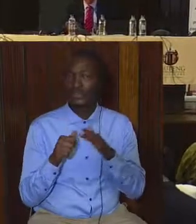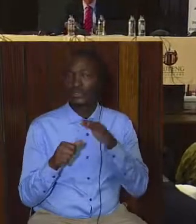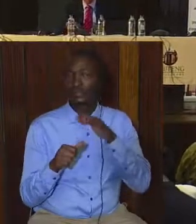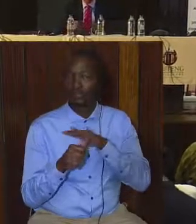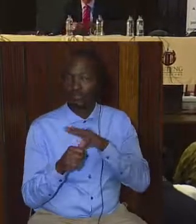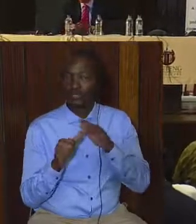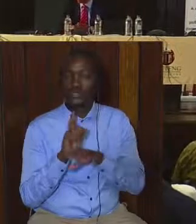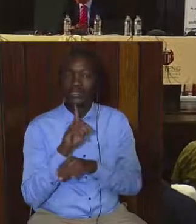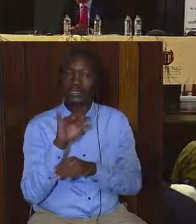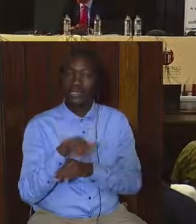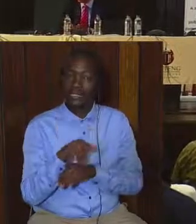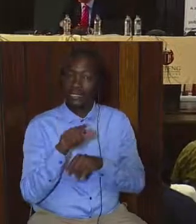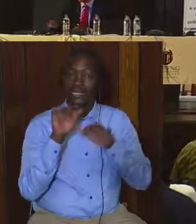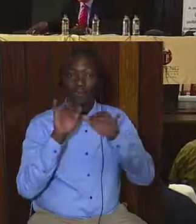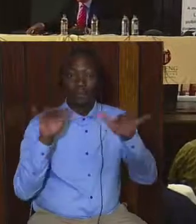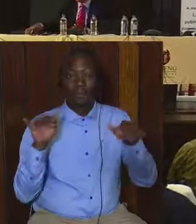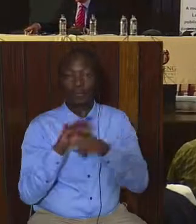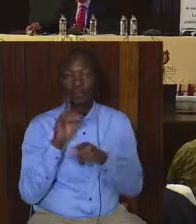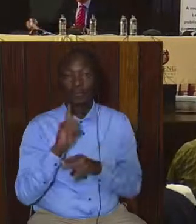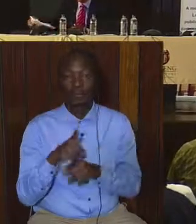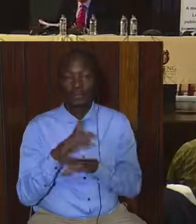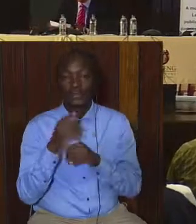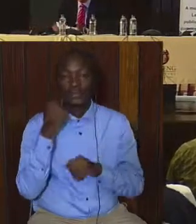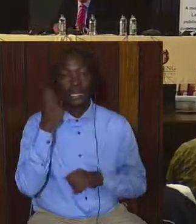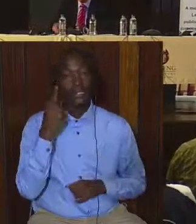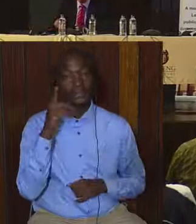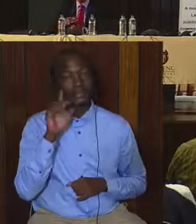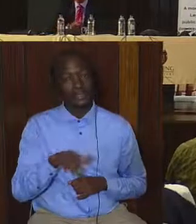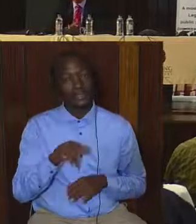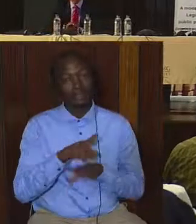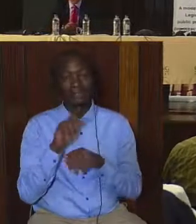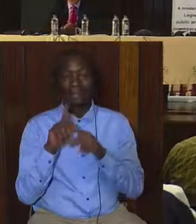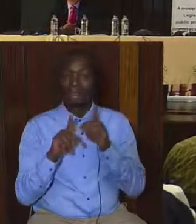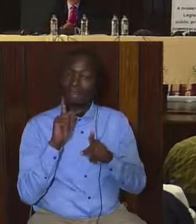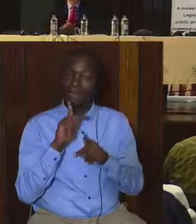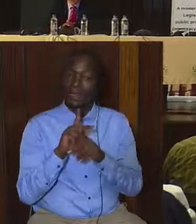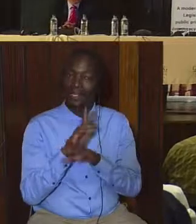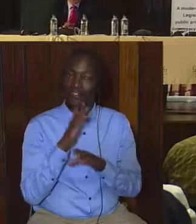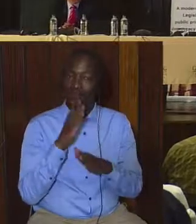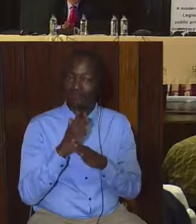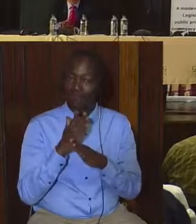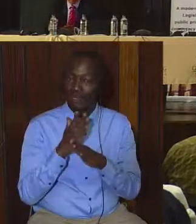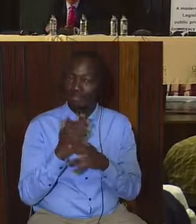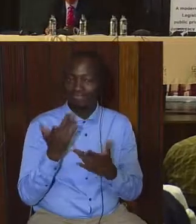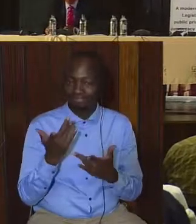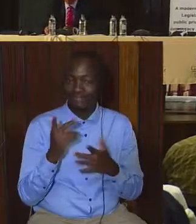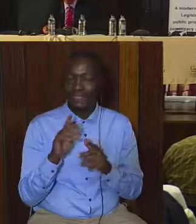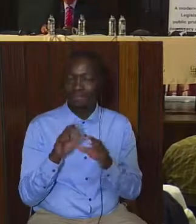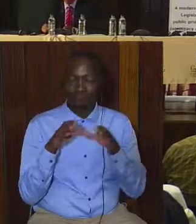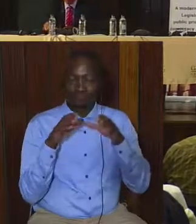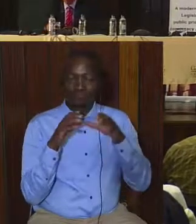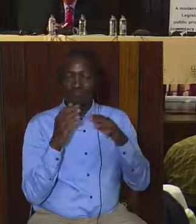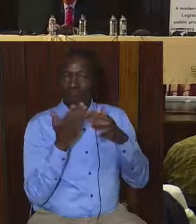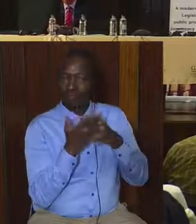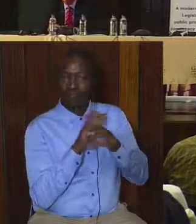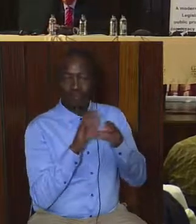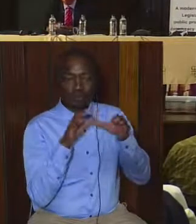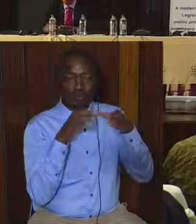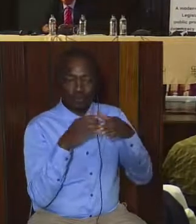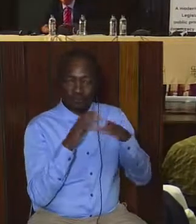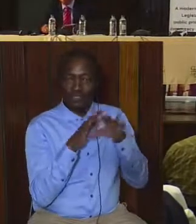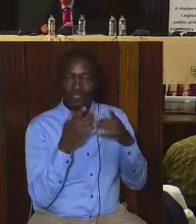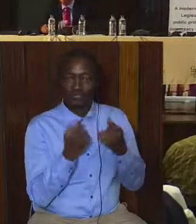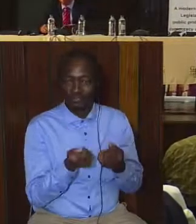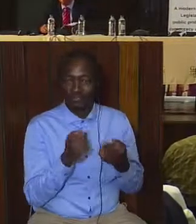the public understands that the kind of work that portfolio committees do. Otherwise, you will